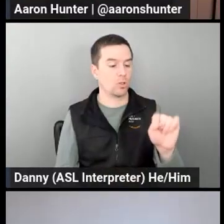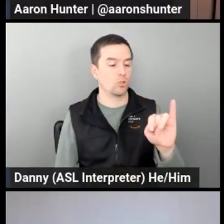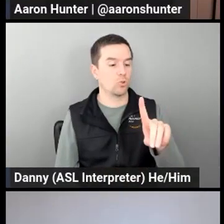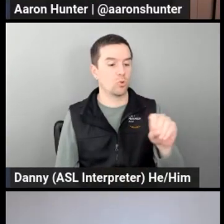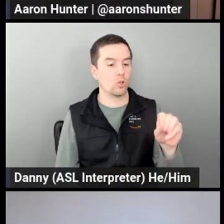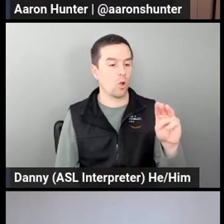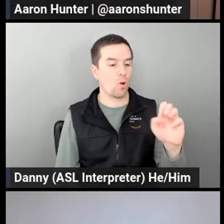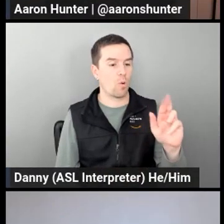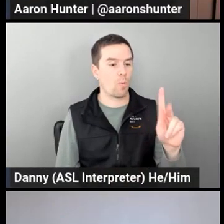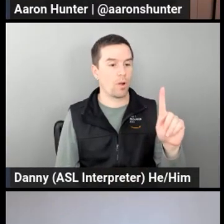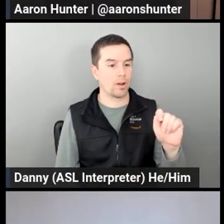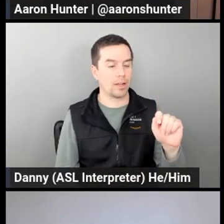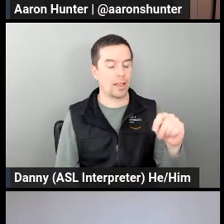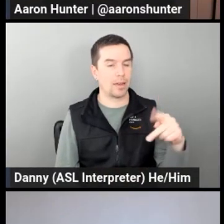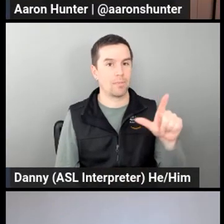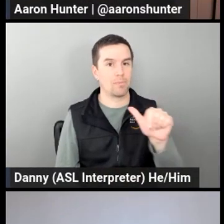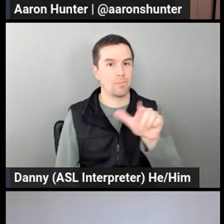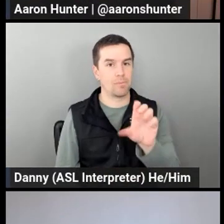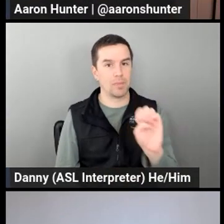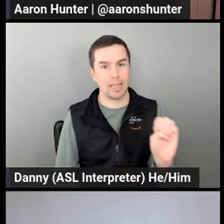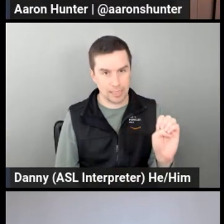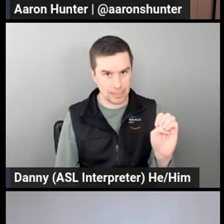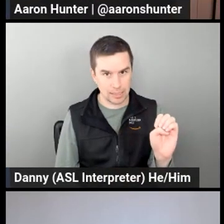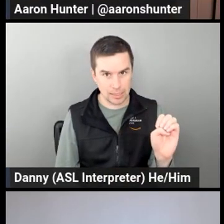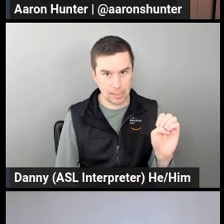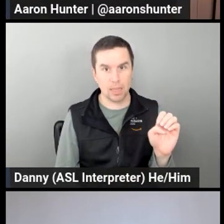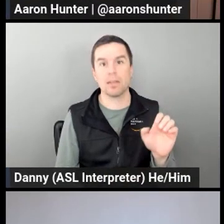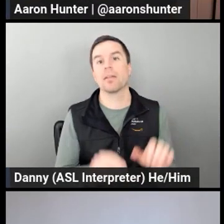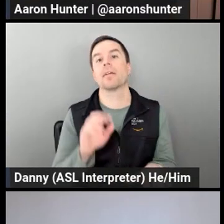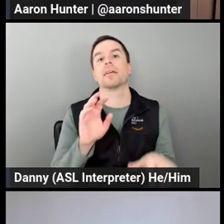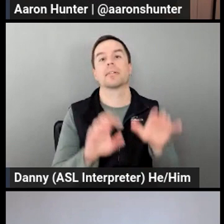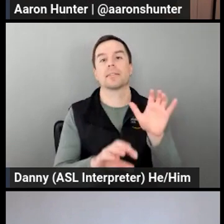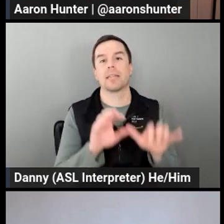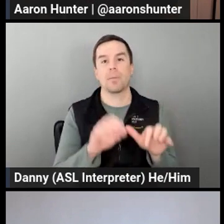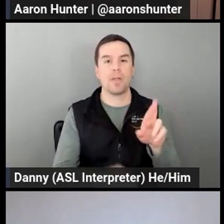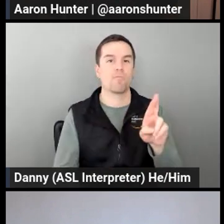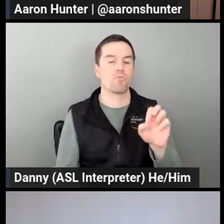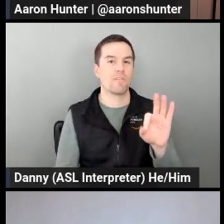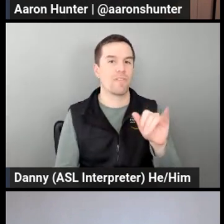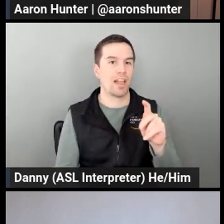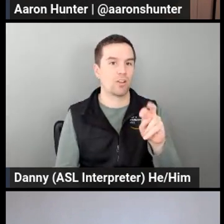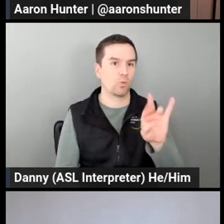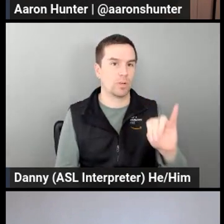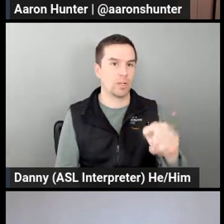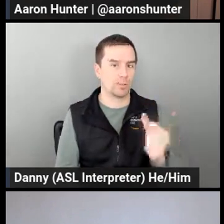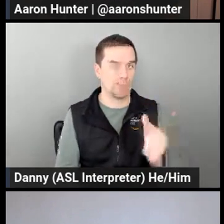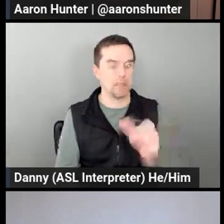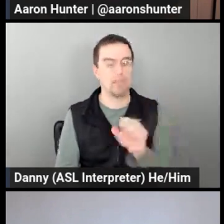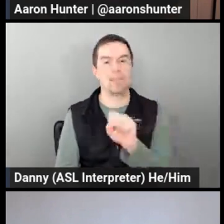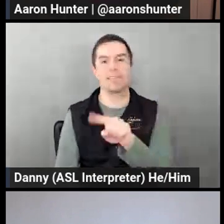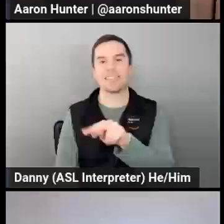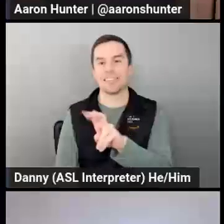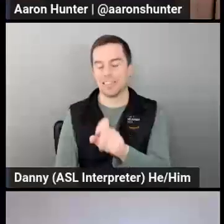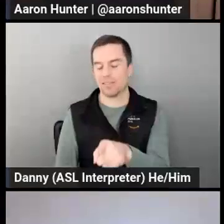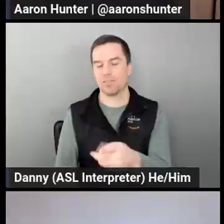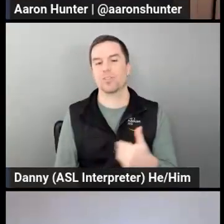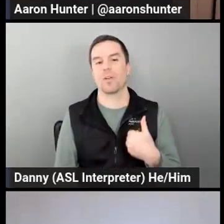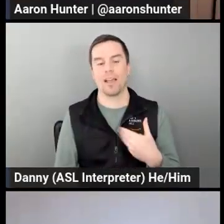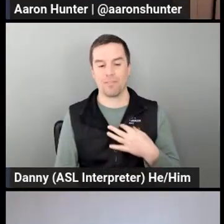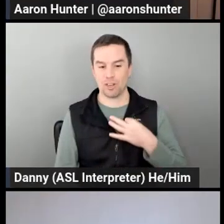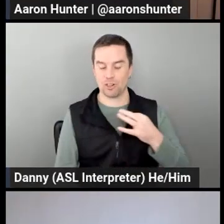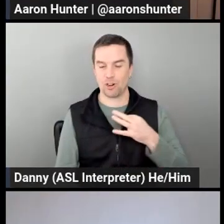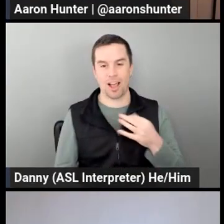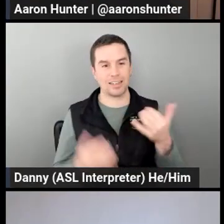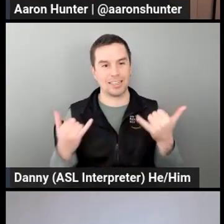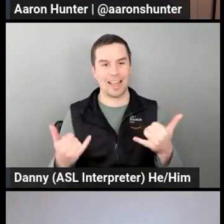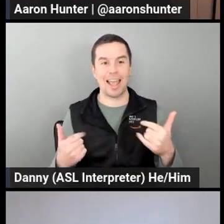.NET Refactoring, and go ahead and try it. And like I said, Steve is wearing the shirt, and you have me also. So we have a